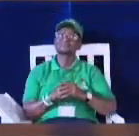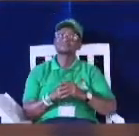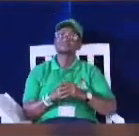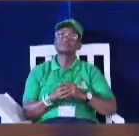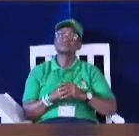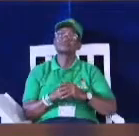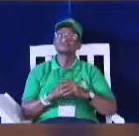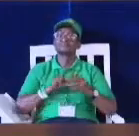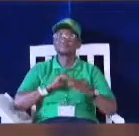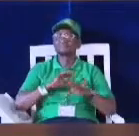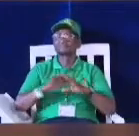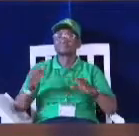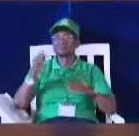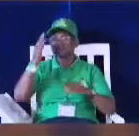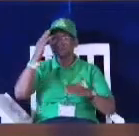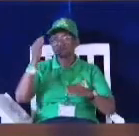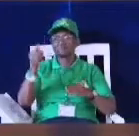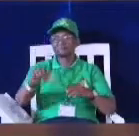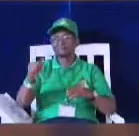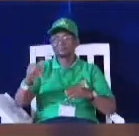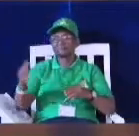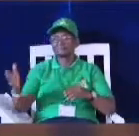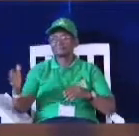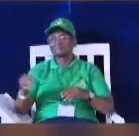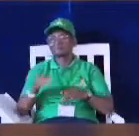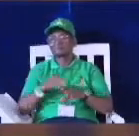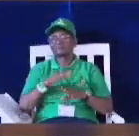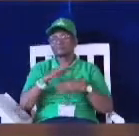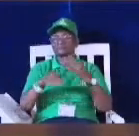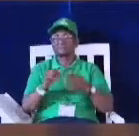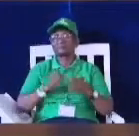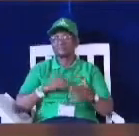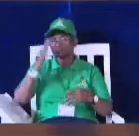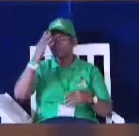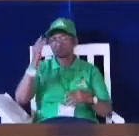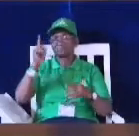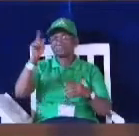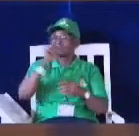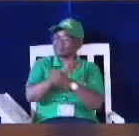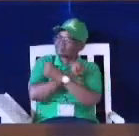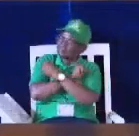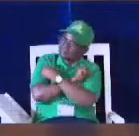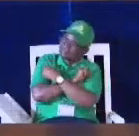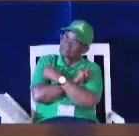If I don't know anything at all, I know you love me. I know that.